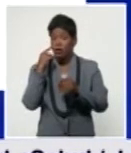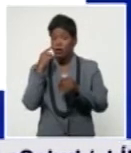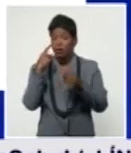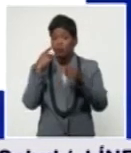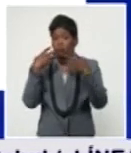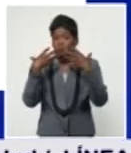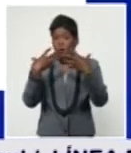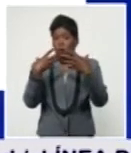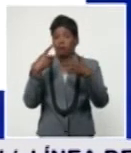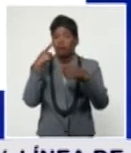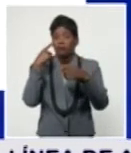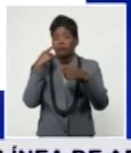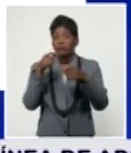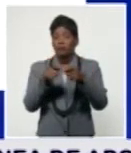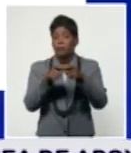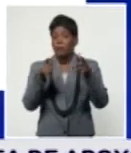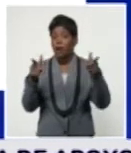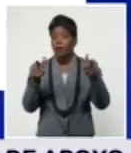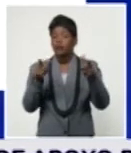epicenter.